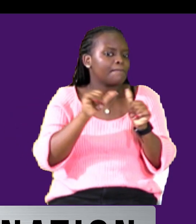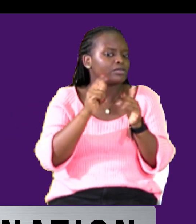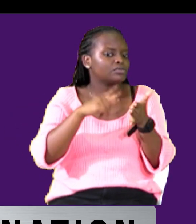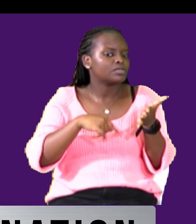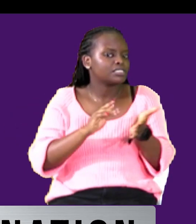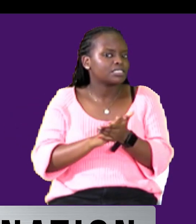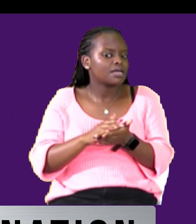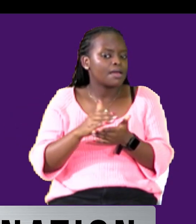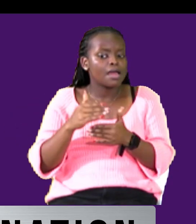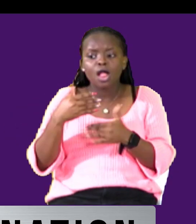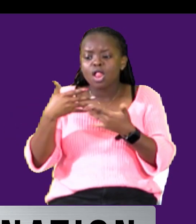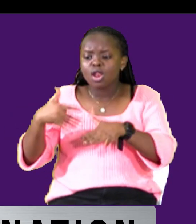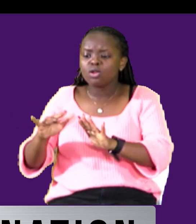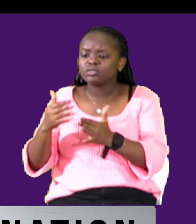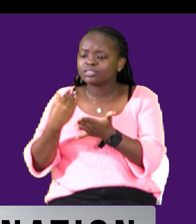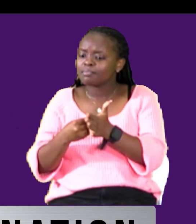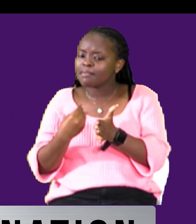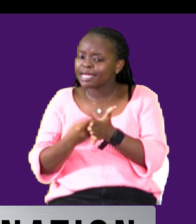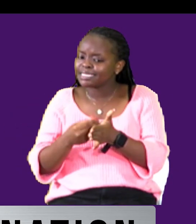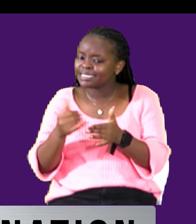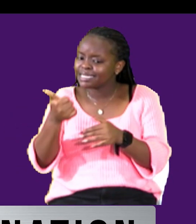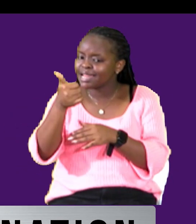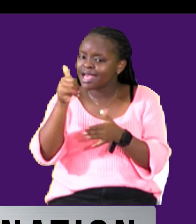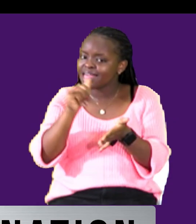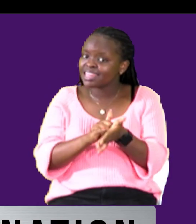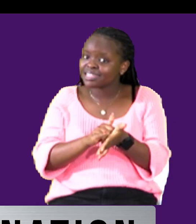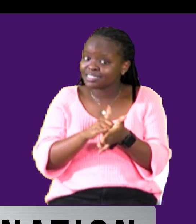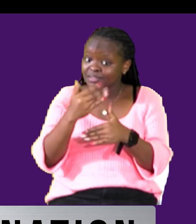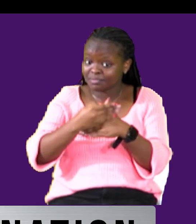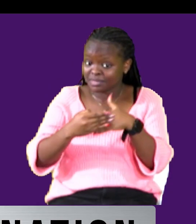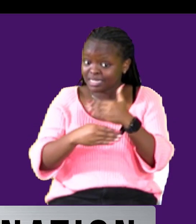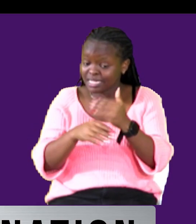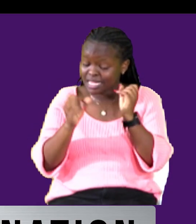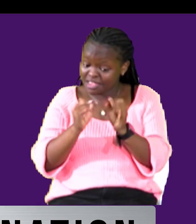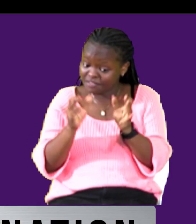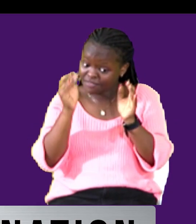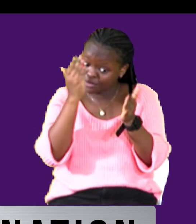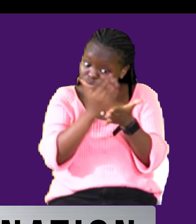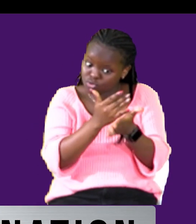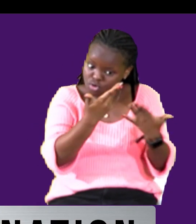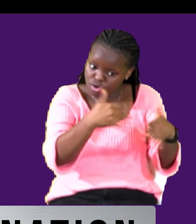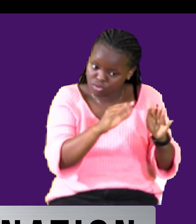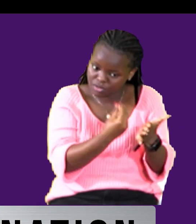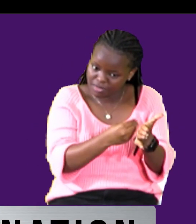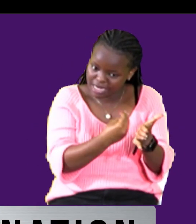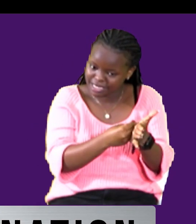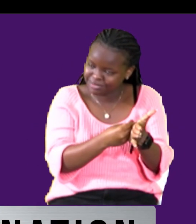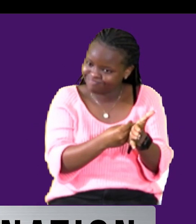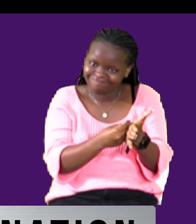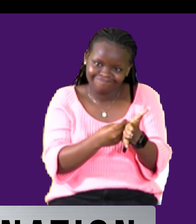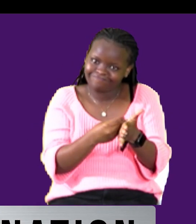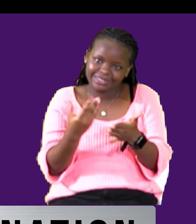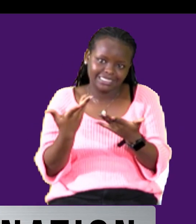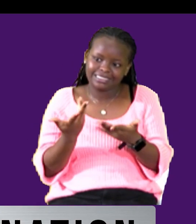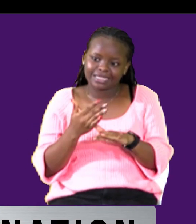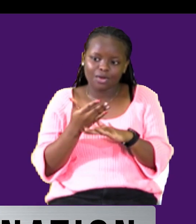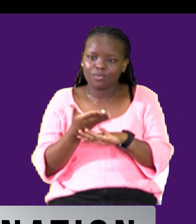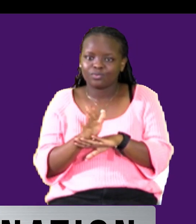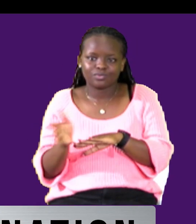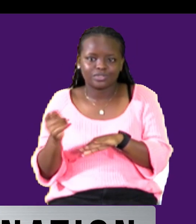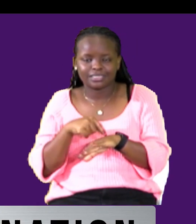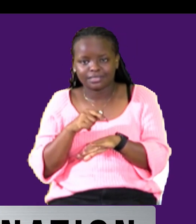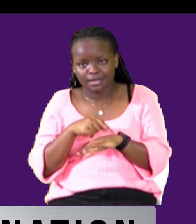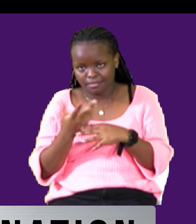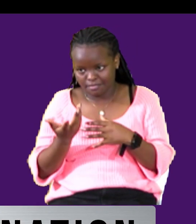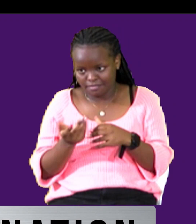that construction? If we did, then it wasn't worth it. But number 3 is when the president